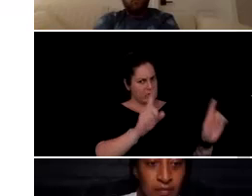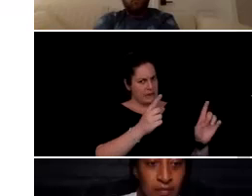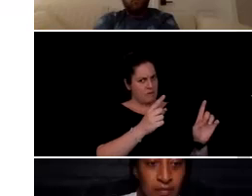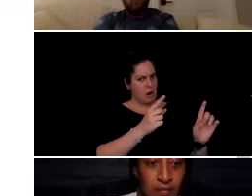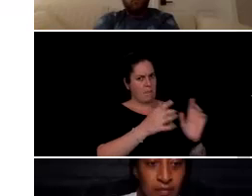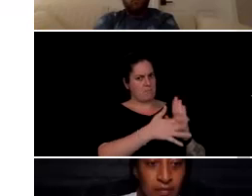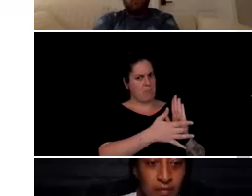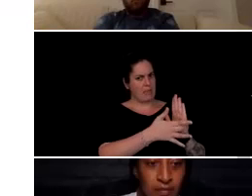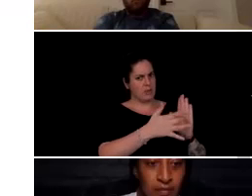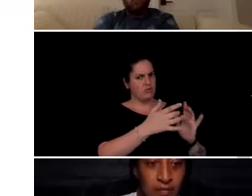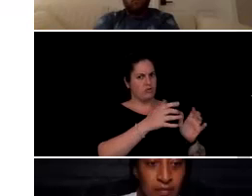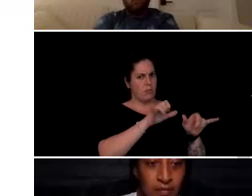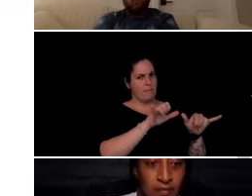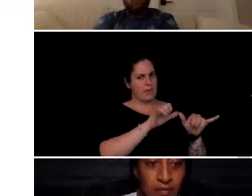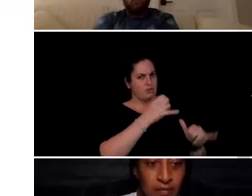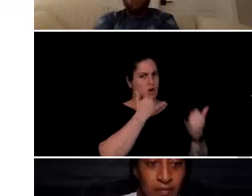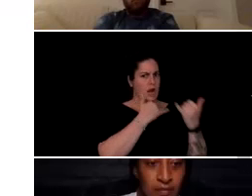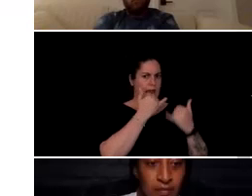Okay, so by